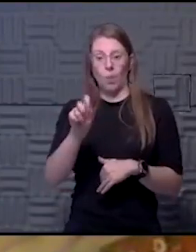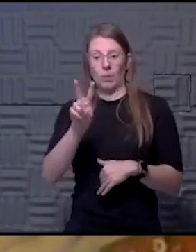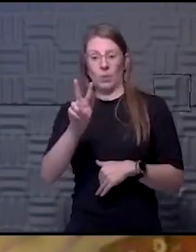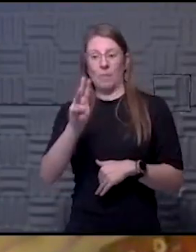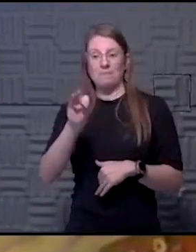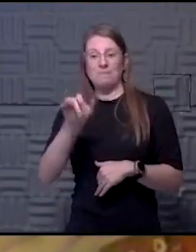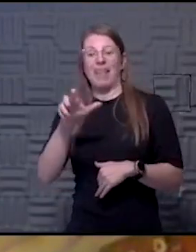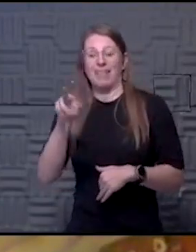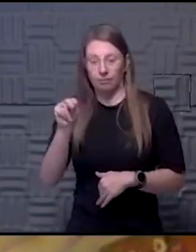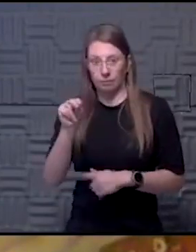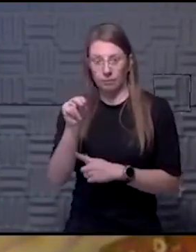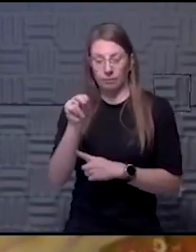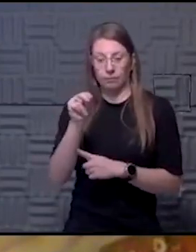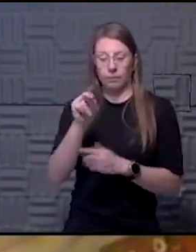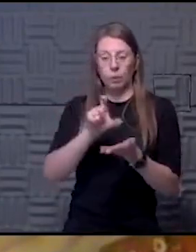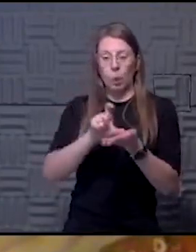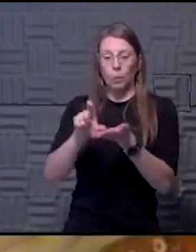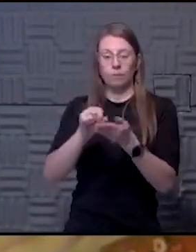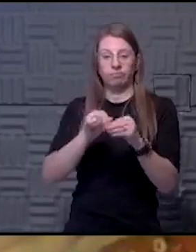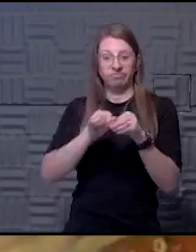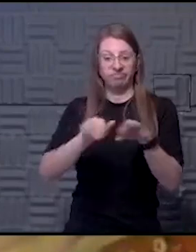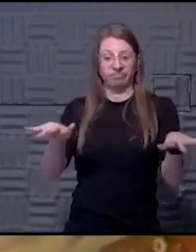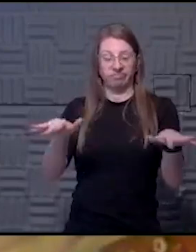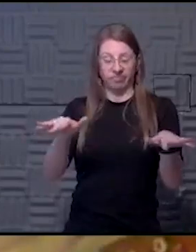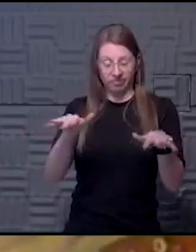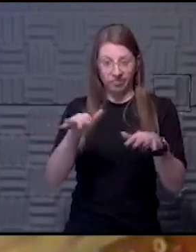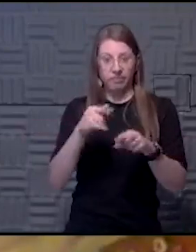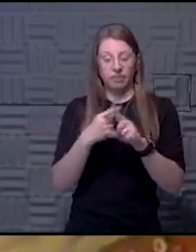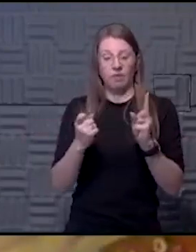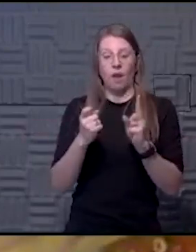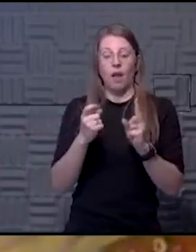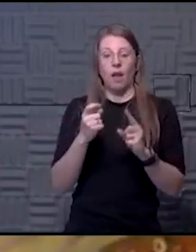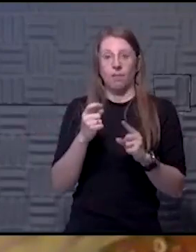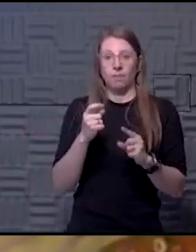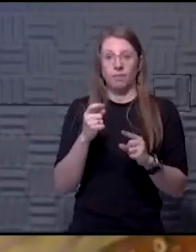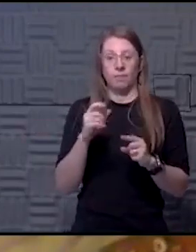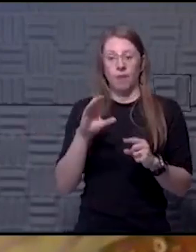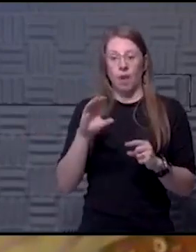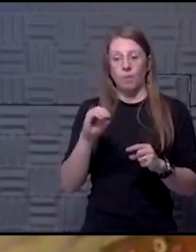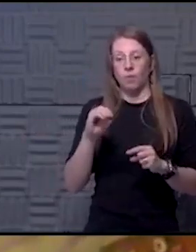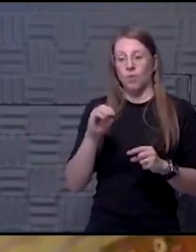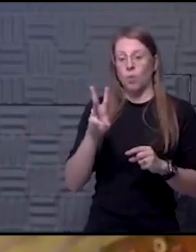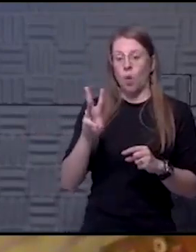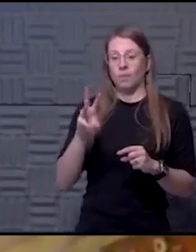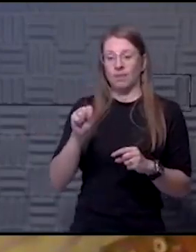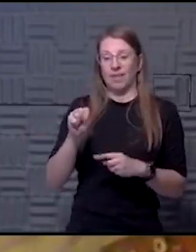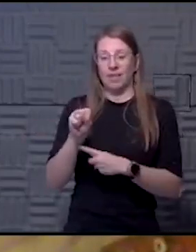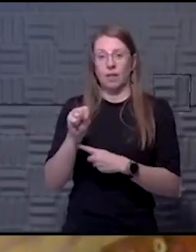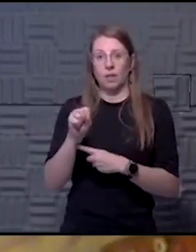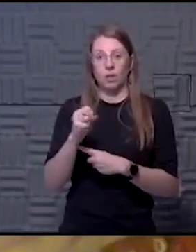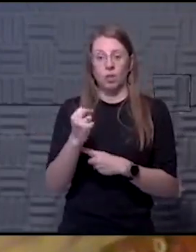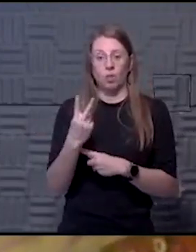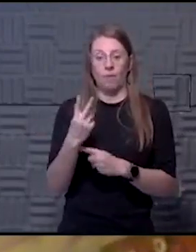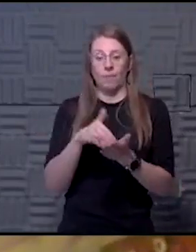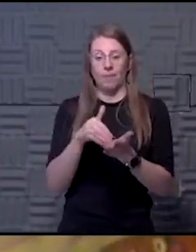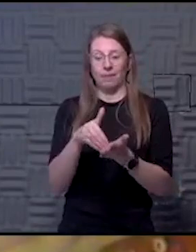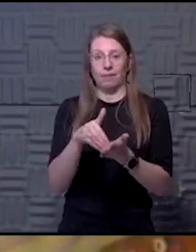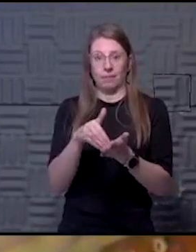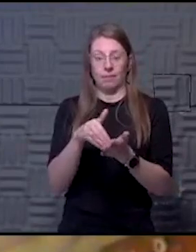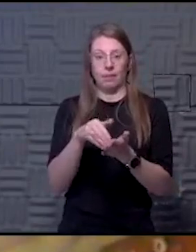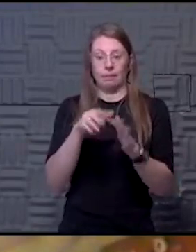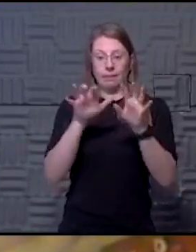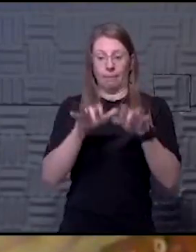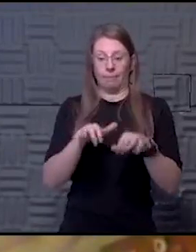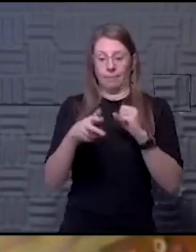been sent out, distributed from the Operation Warp Speed, 12.3 million are at least in the data